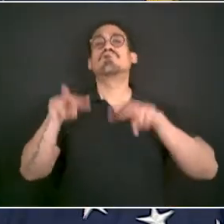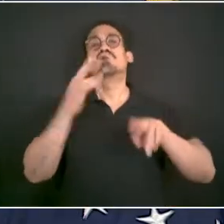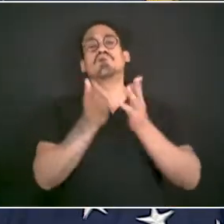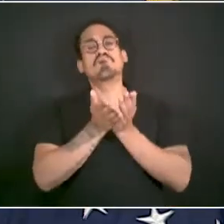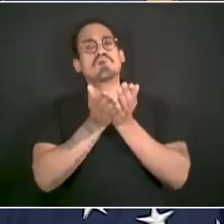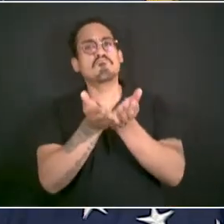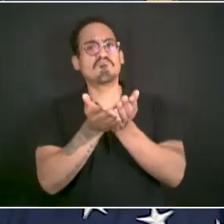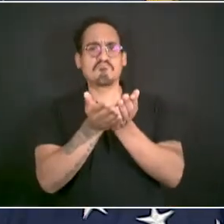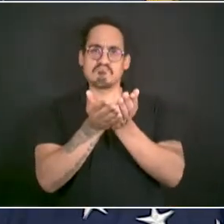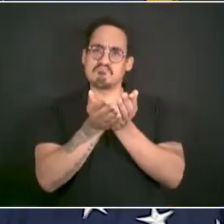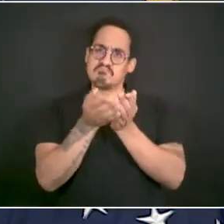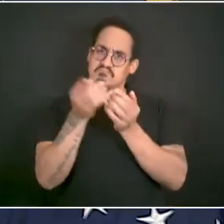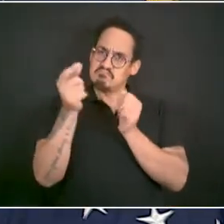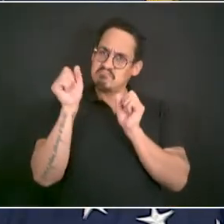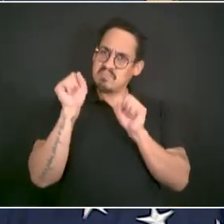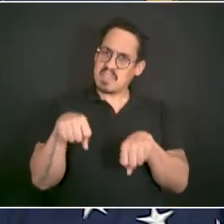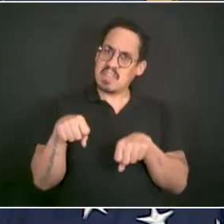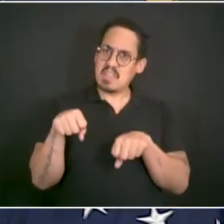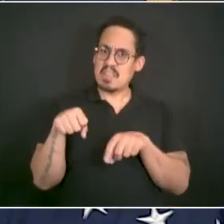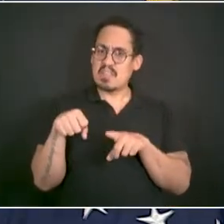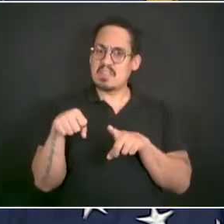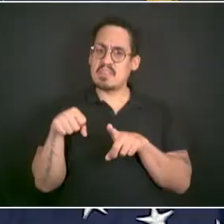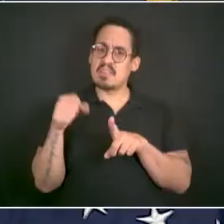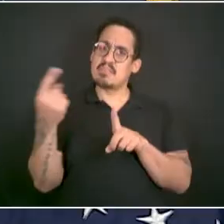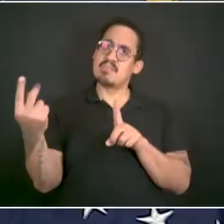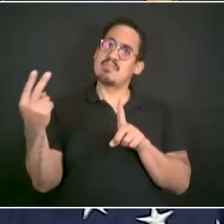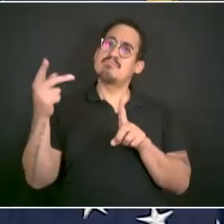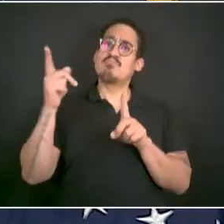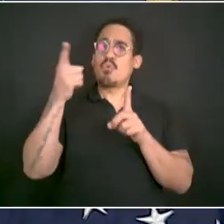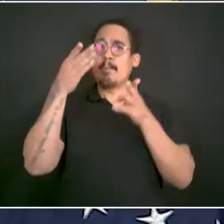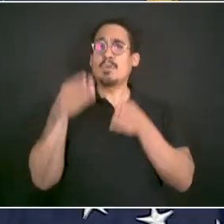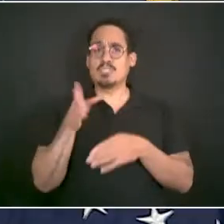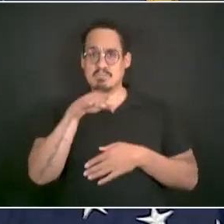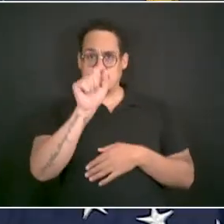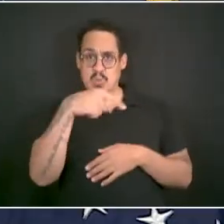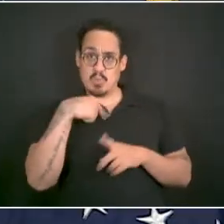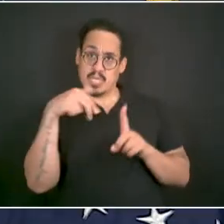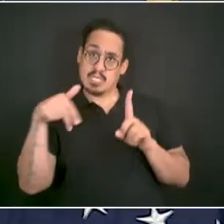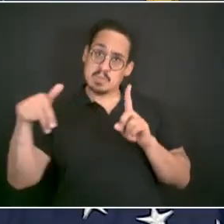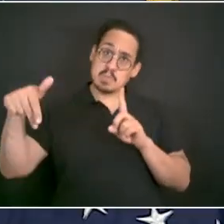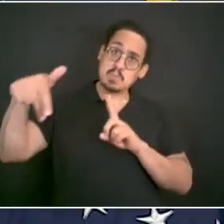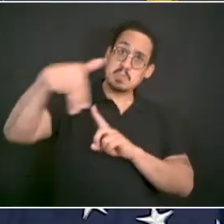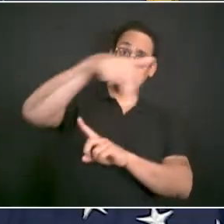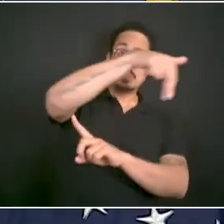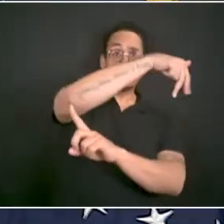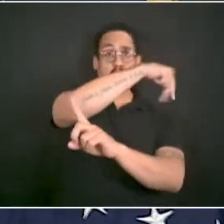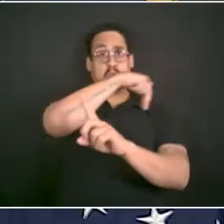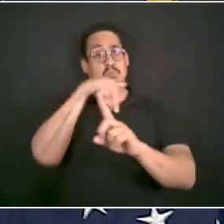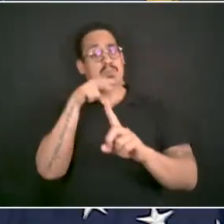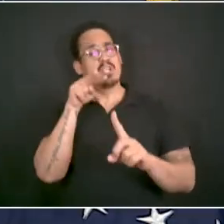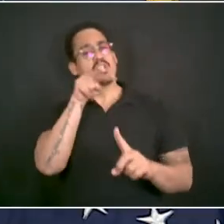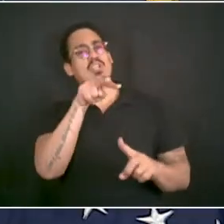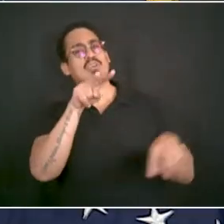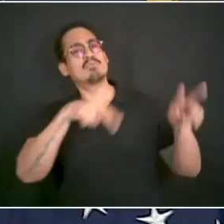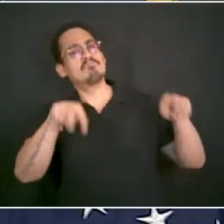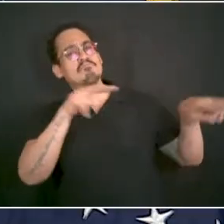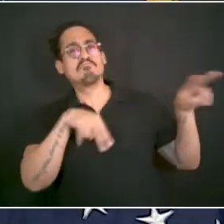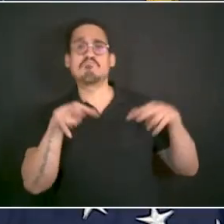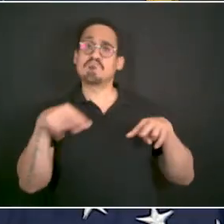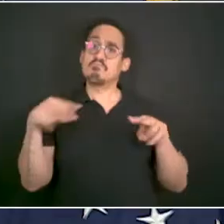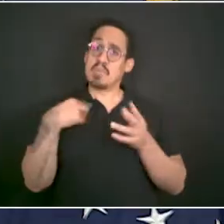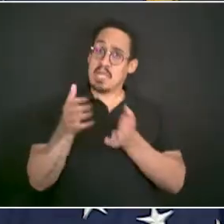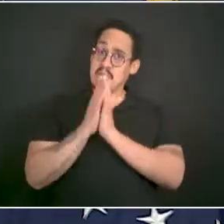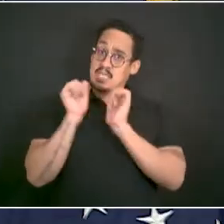asked, could we come around so we could get a better look at it? We walked on to the ship. They were extremely receptive. Everyone